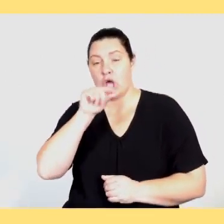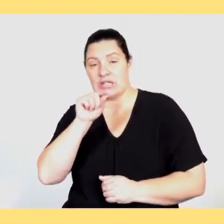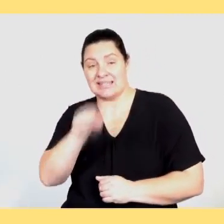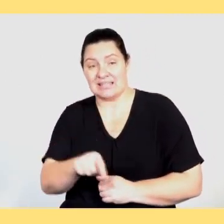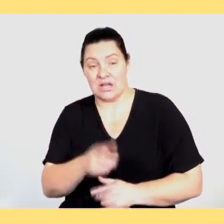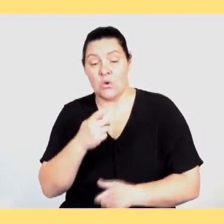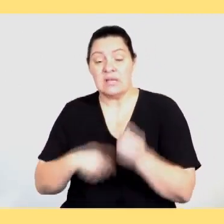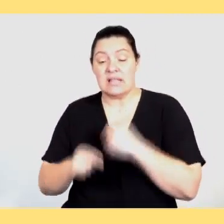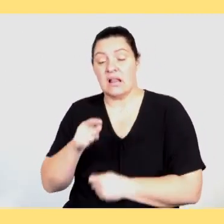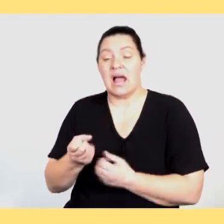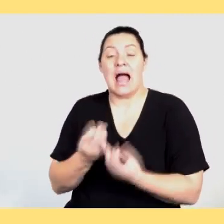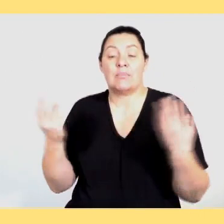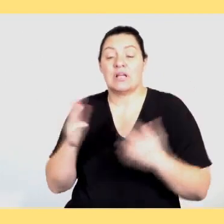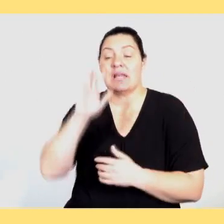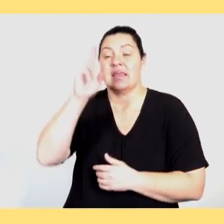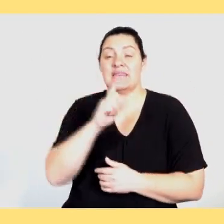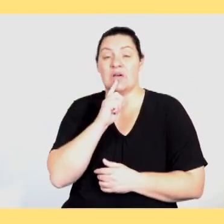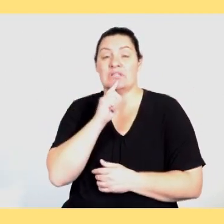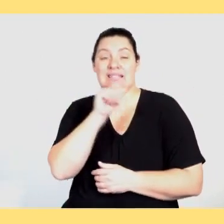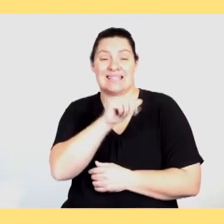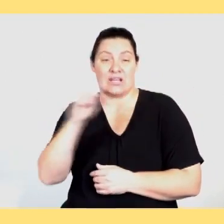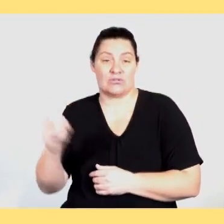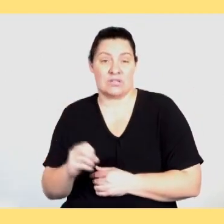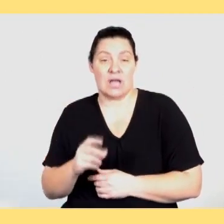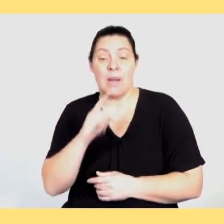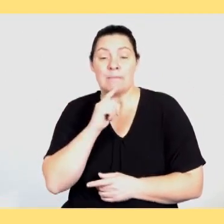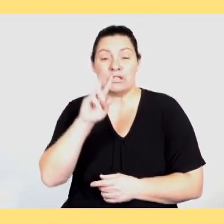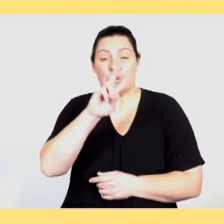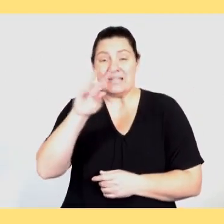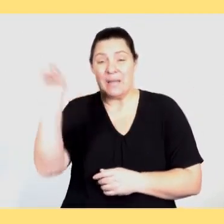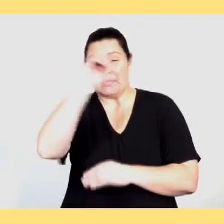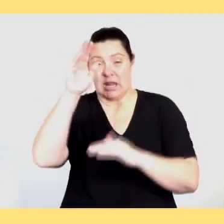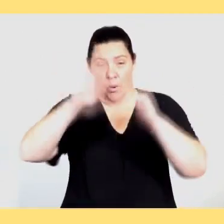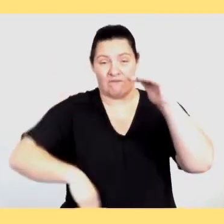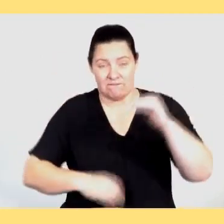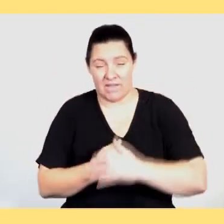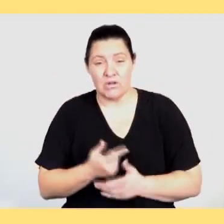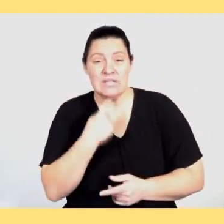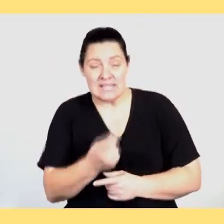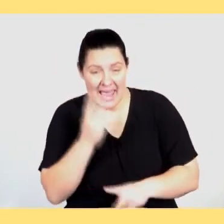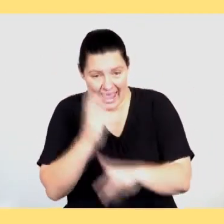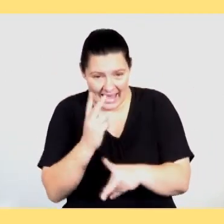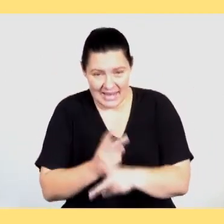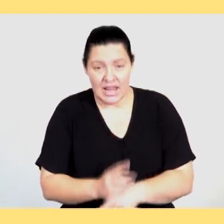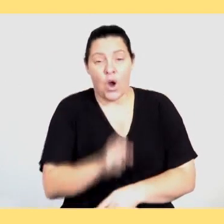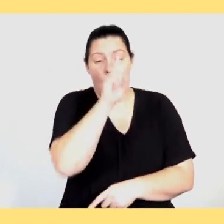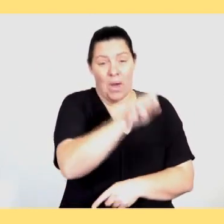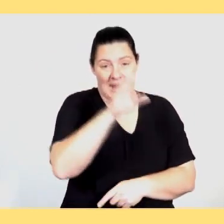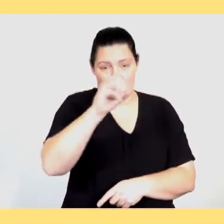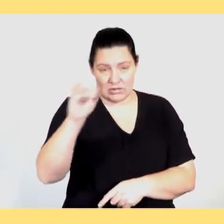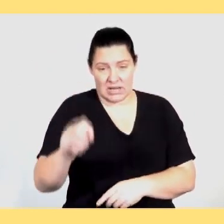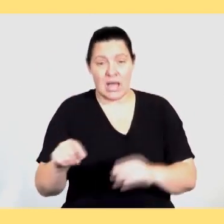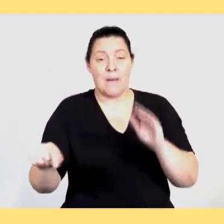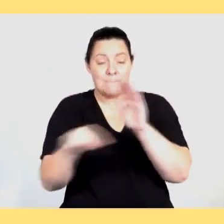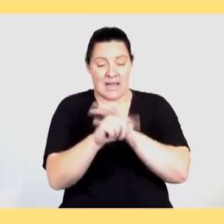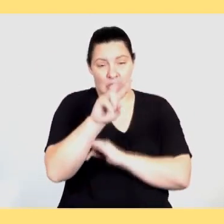Bird, these were for 9,600, but there was a 20% trade discount. That means we're going to say again,